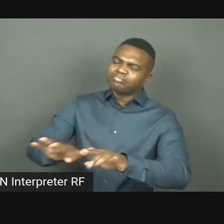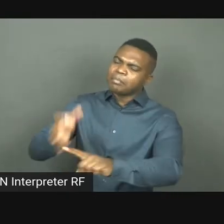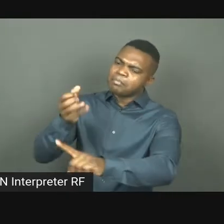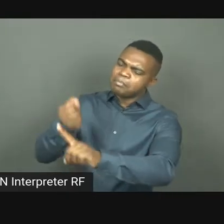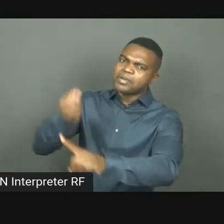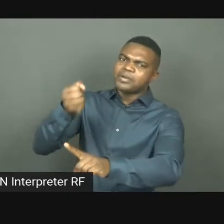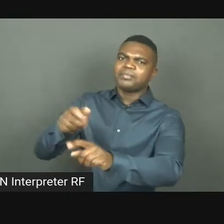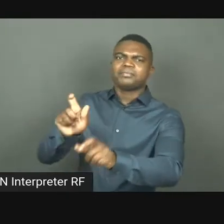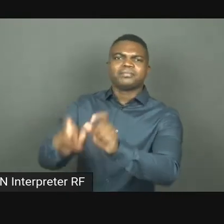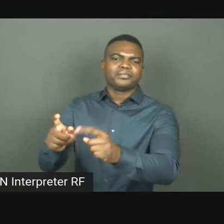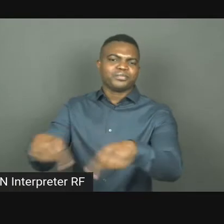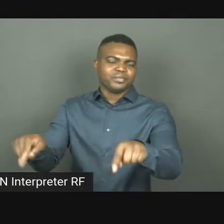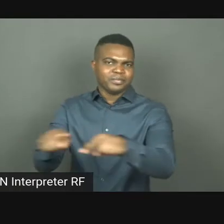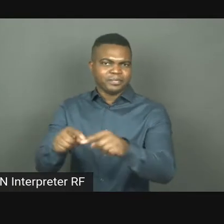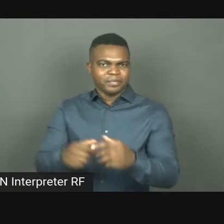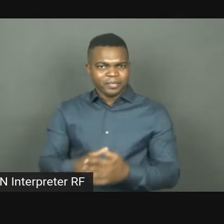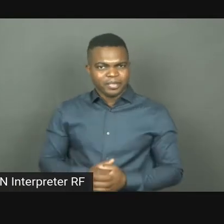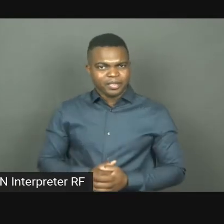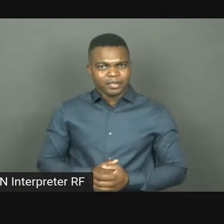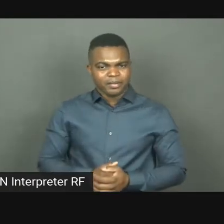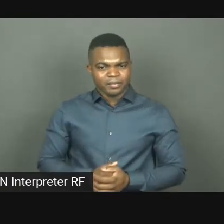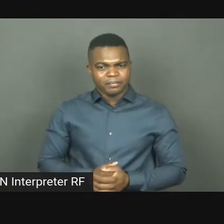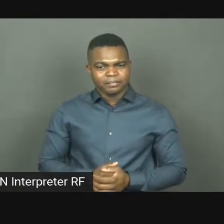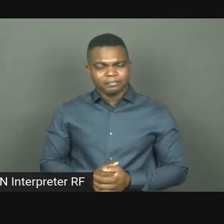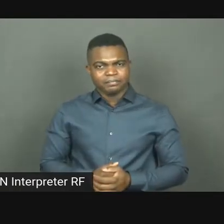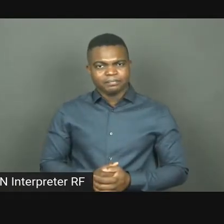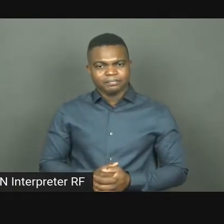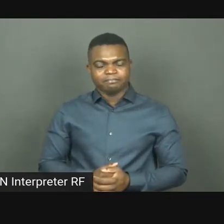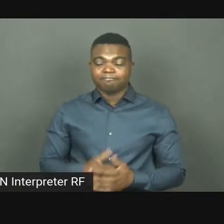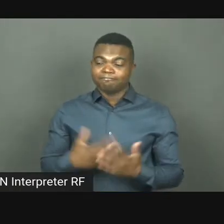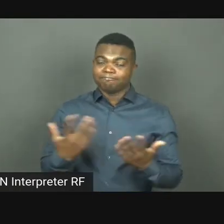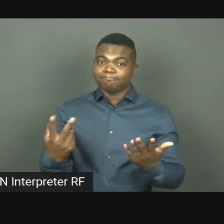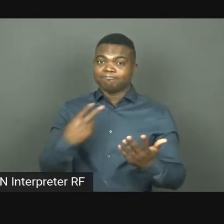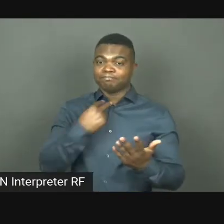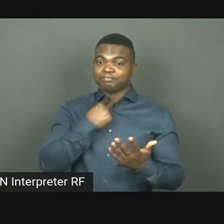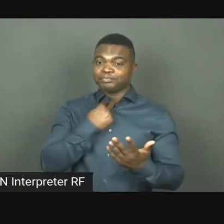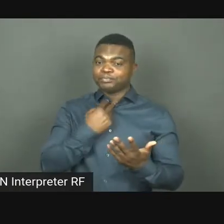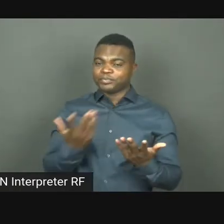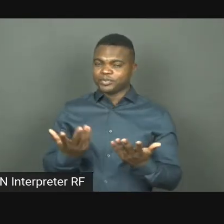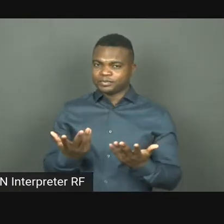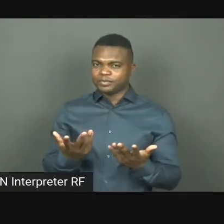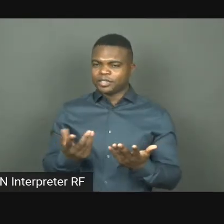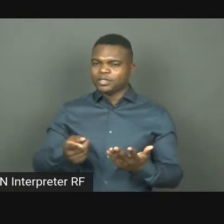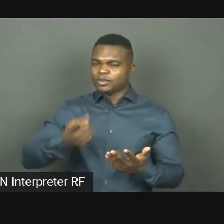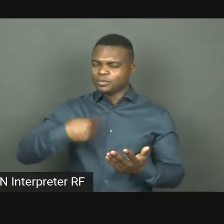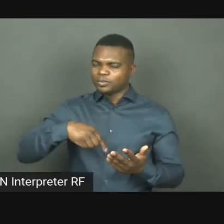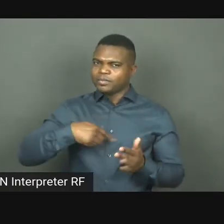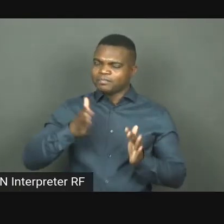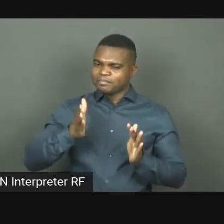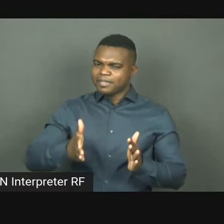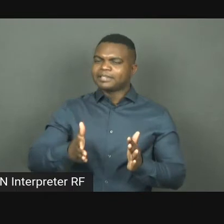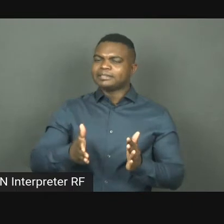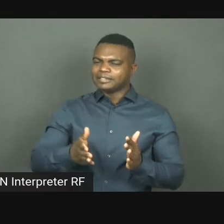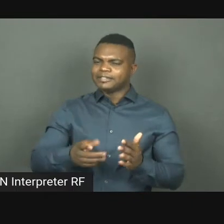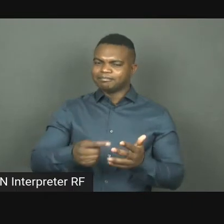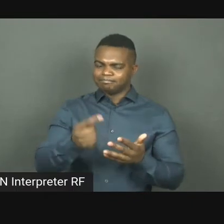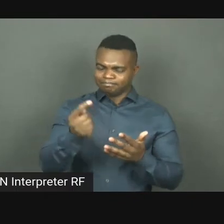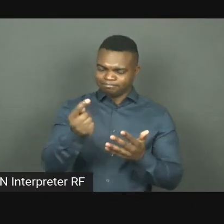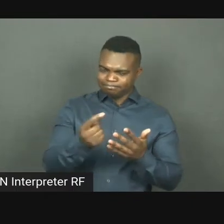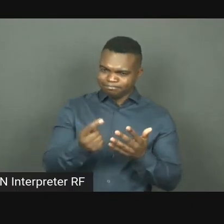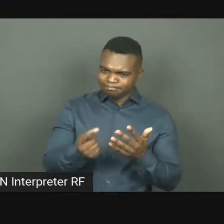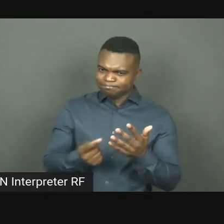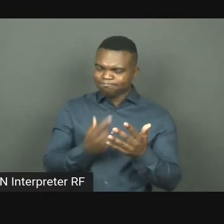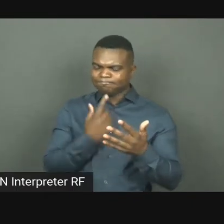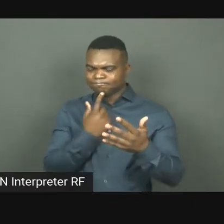as a humanitarian and development actor working today in increasingly complex and protracted situations,